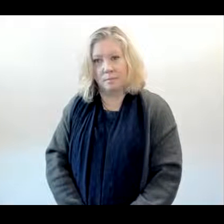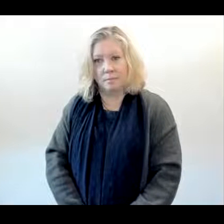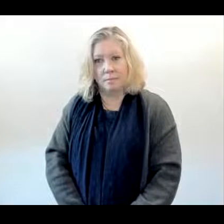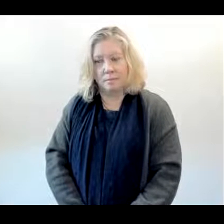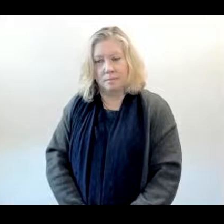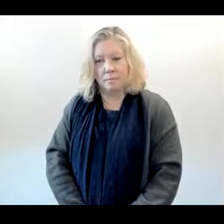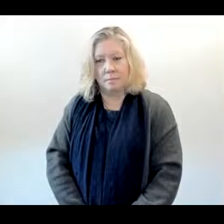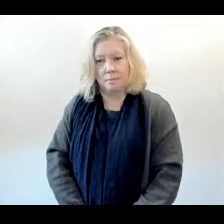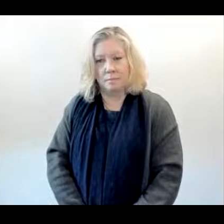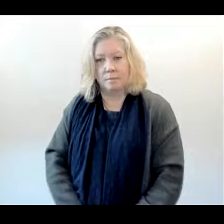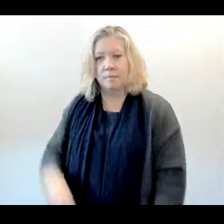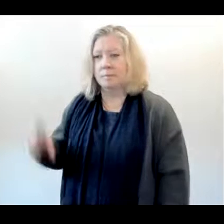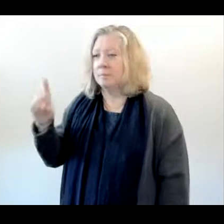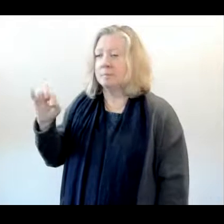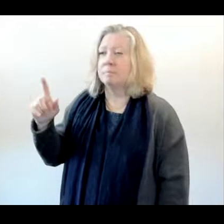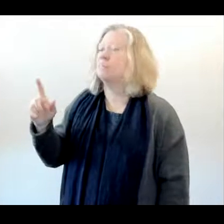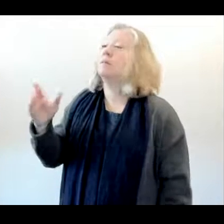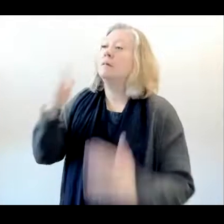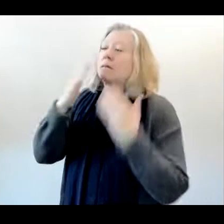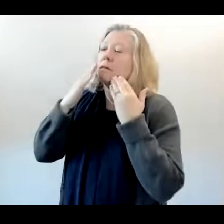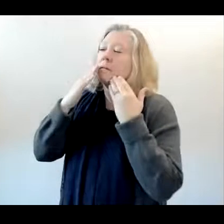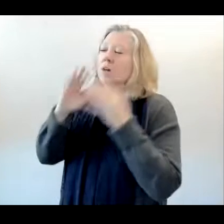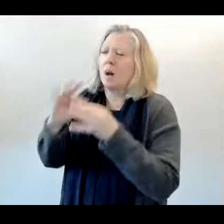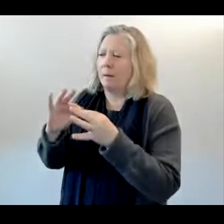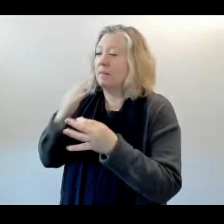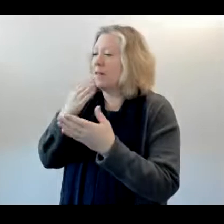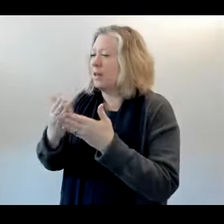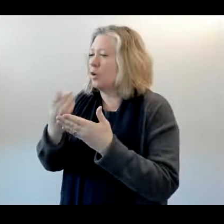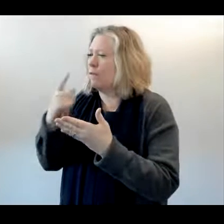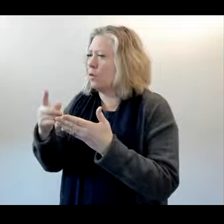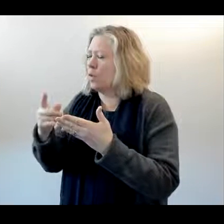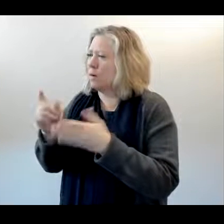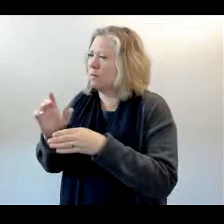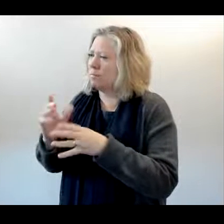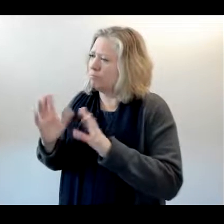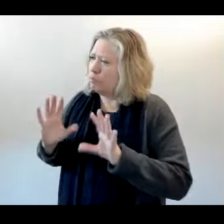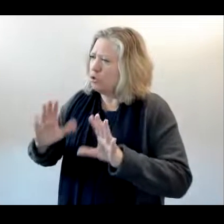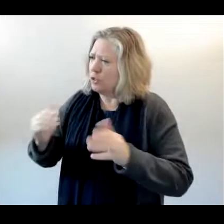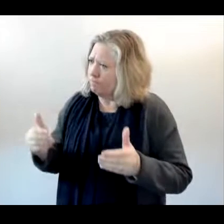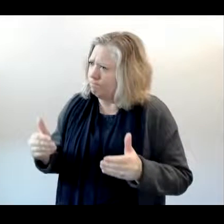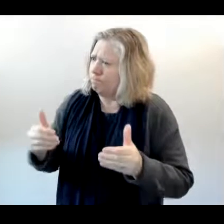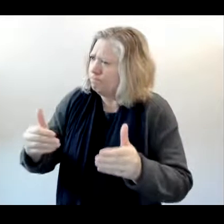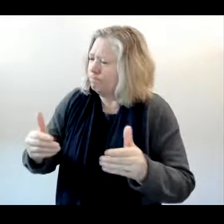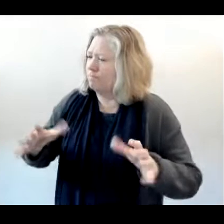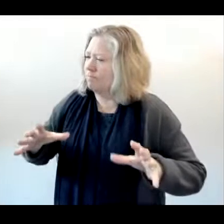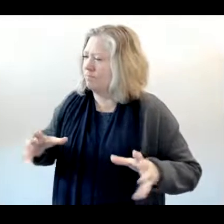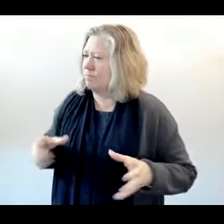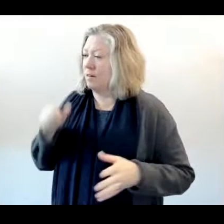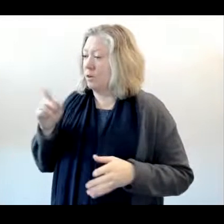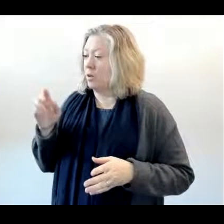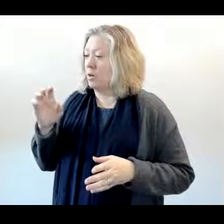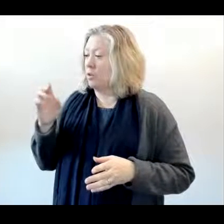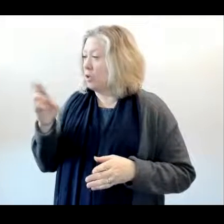I don't have any questions, just a quick comment. Thank you for helping to advance this forward. This is the sort of development that the URA should